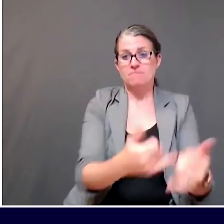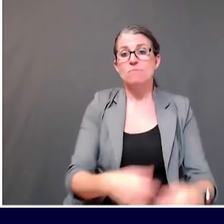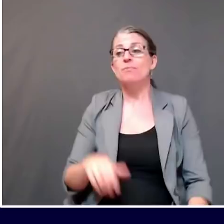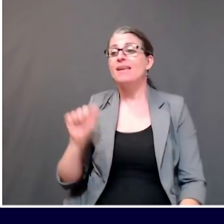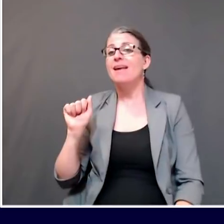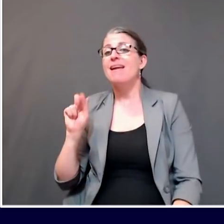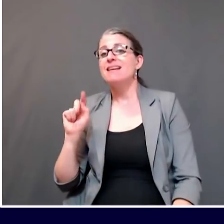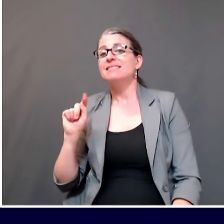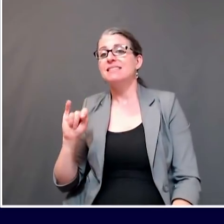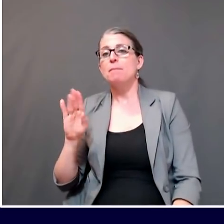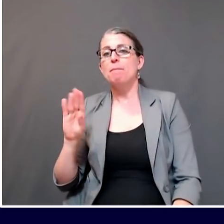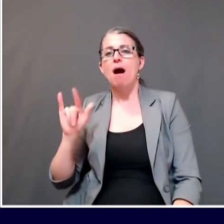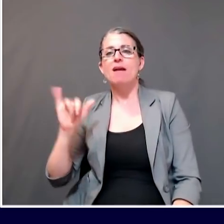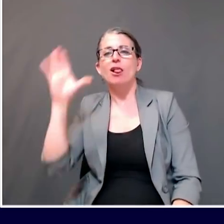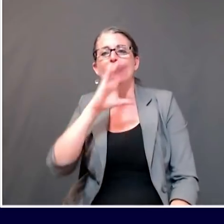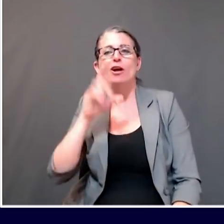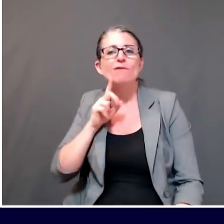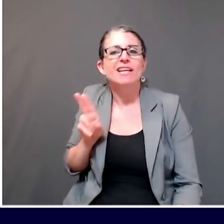front of you.